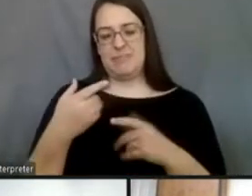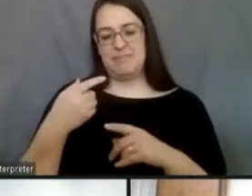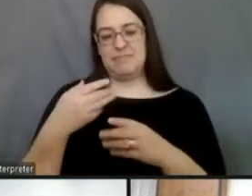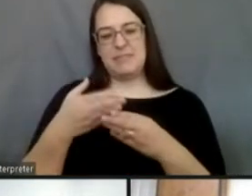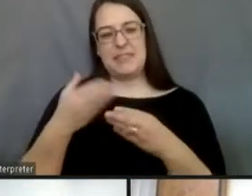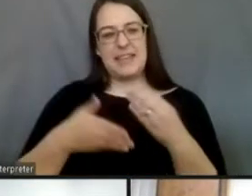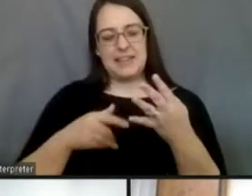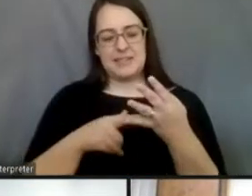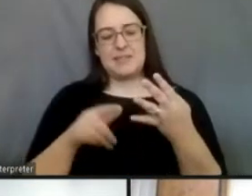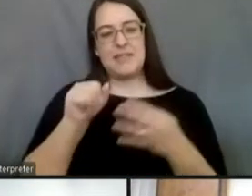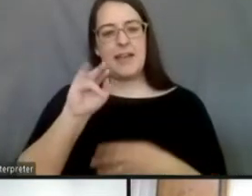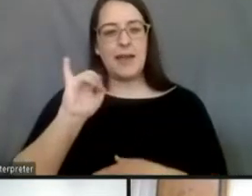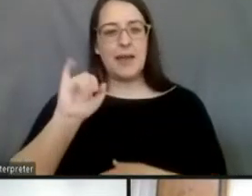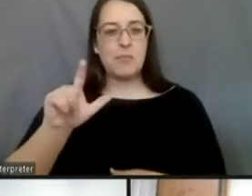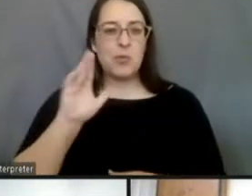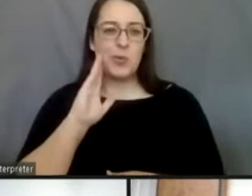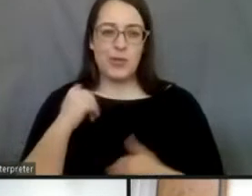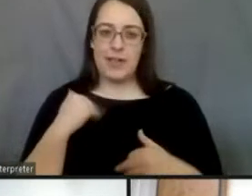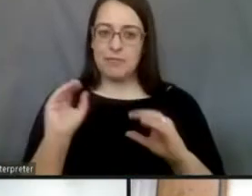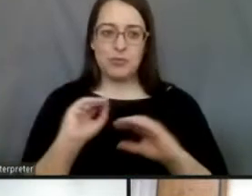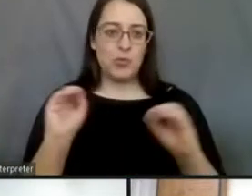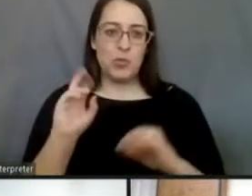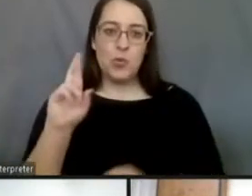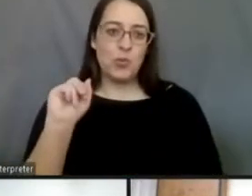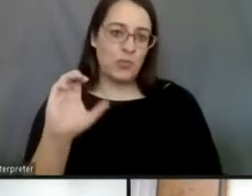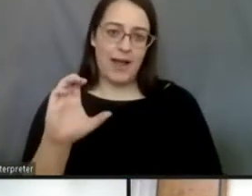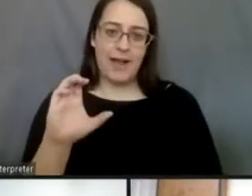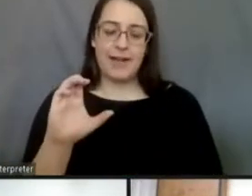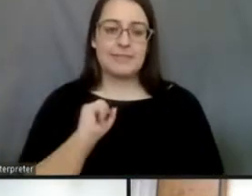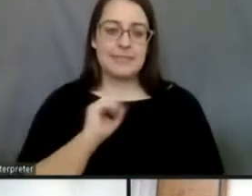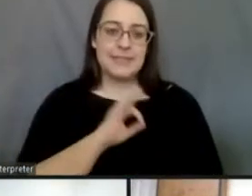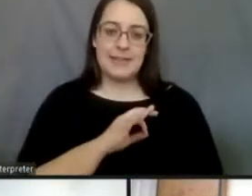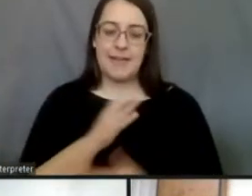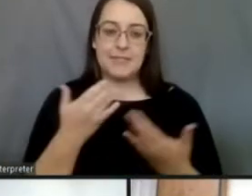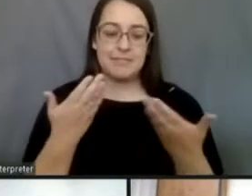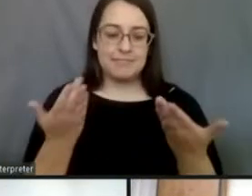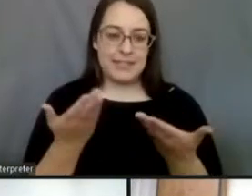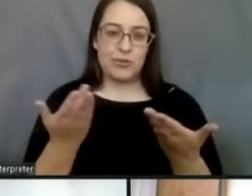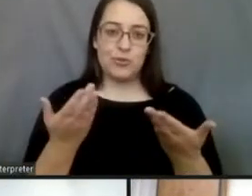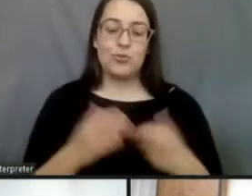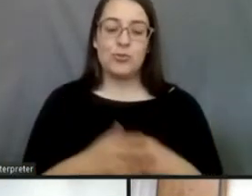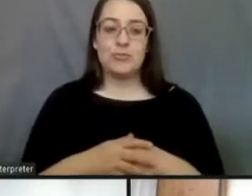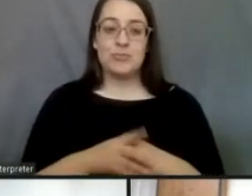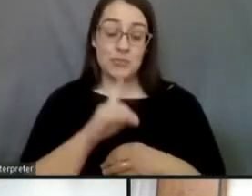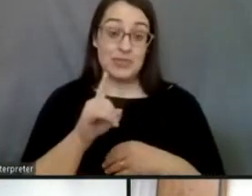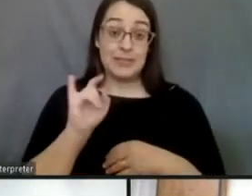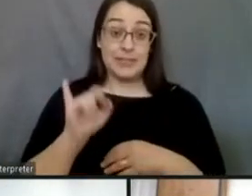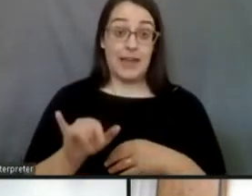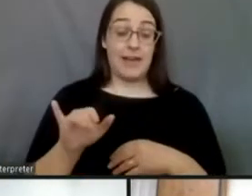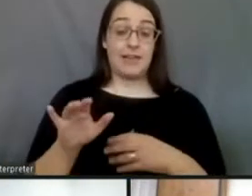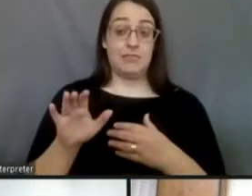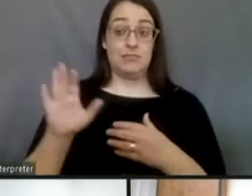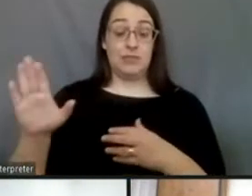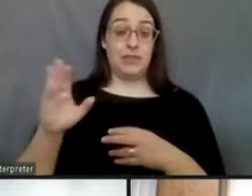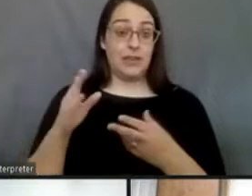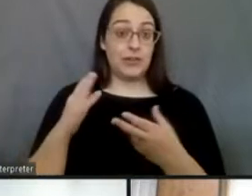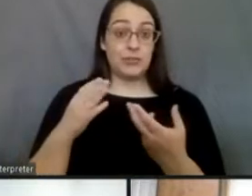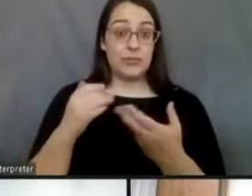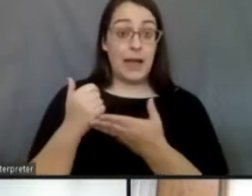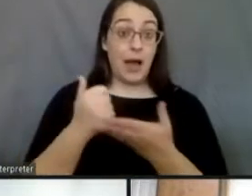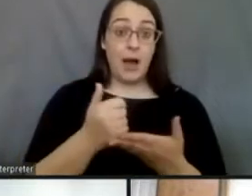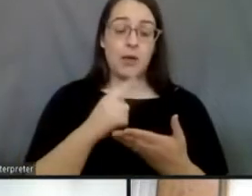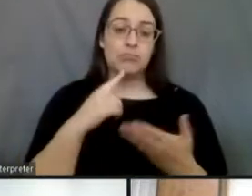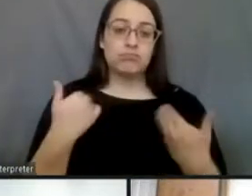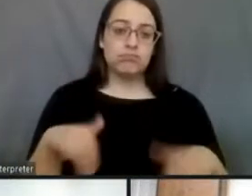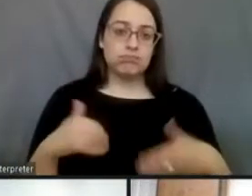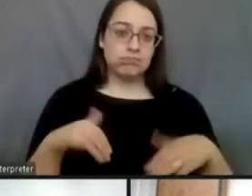have close to 0 RAC staff. And that has been an outstanding degree of help that we've